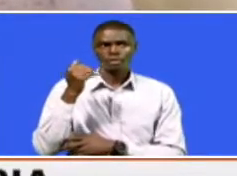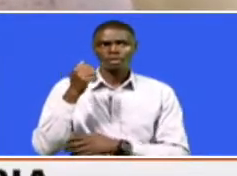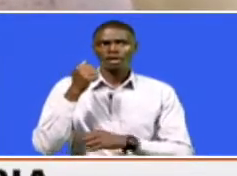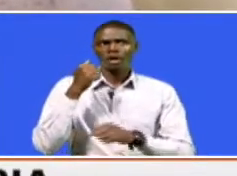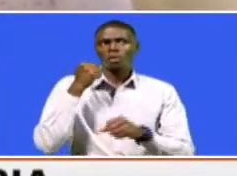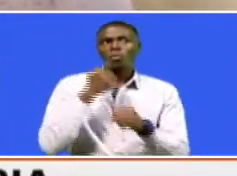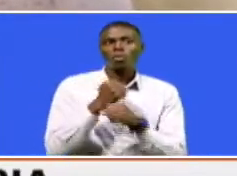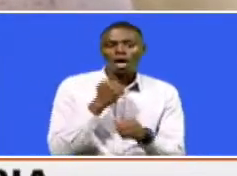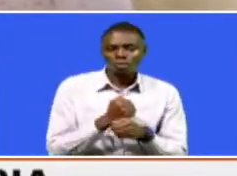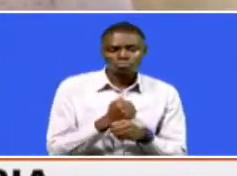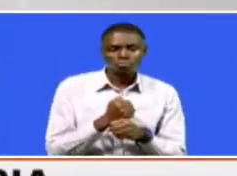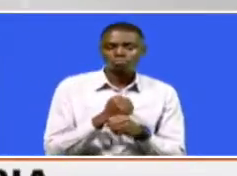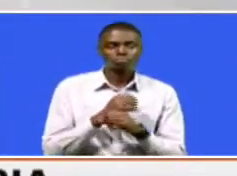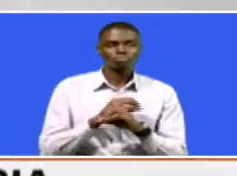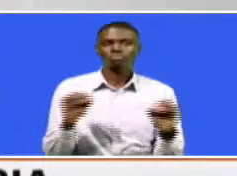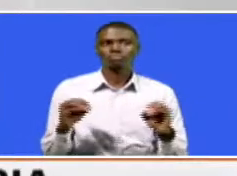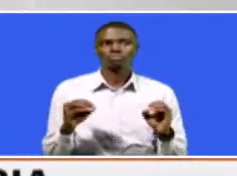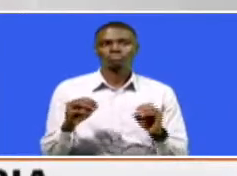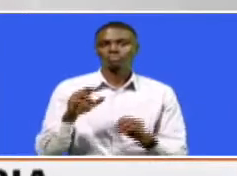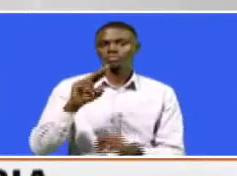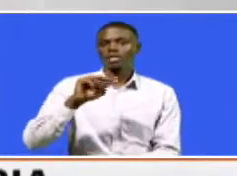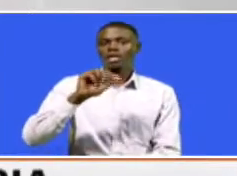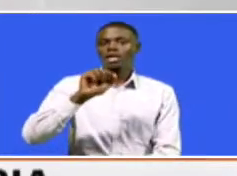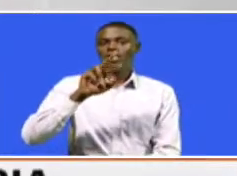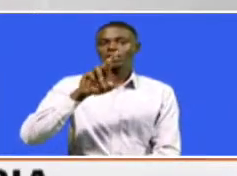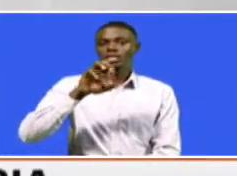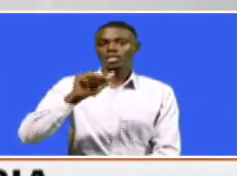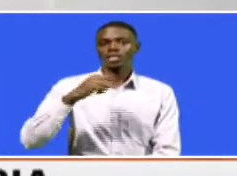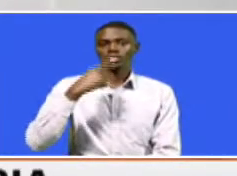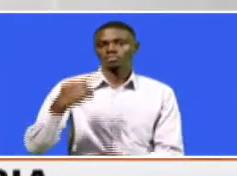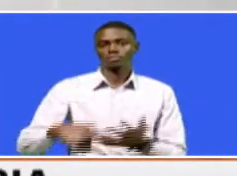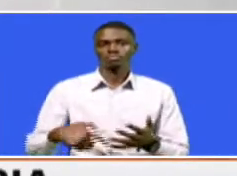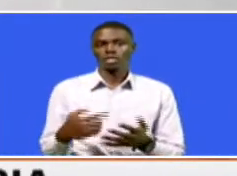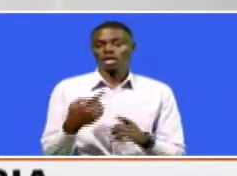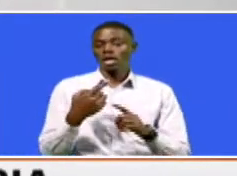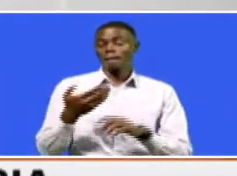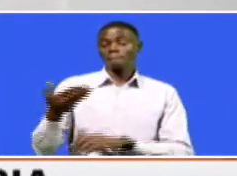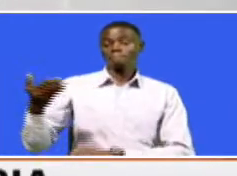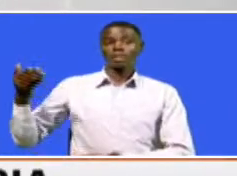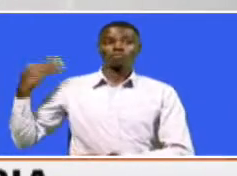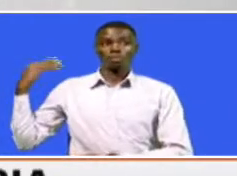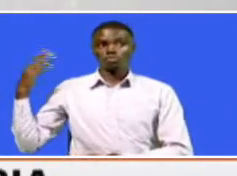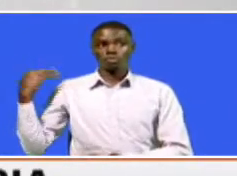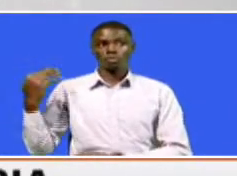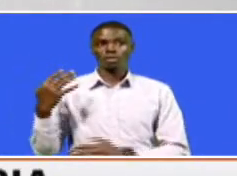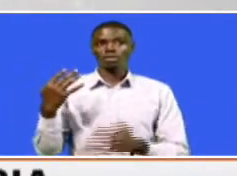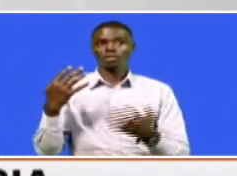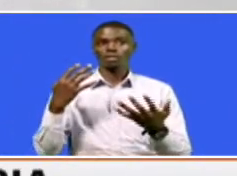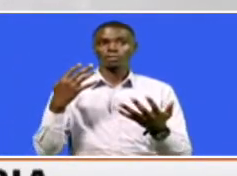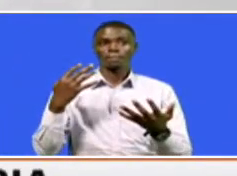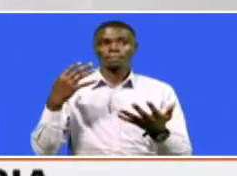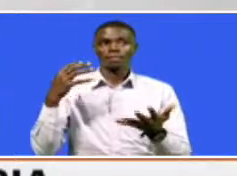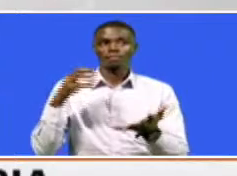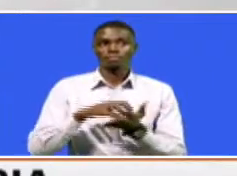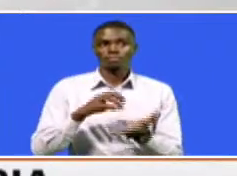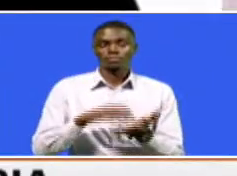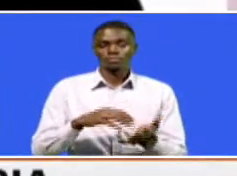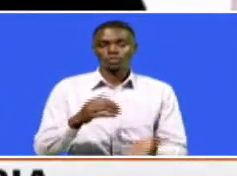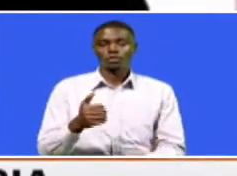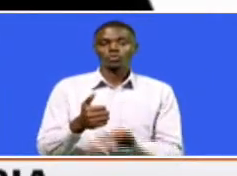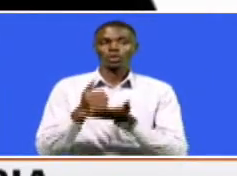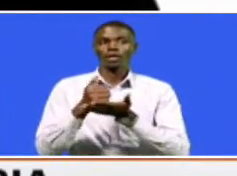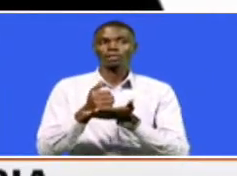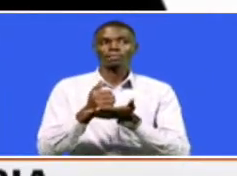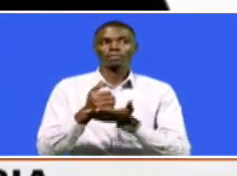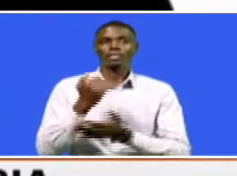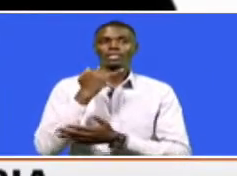they don't provide for themselves. Nerea anasema kwamba kando na hapo awali kuwepo kwa vyanzo mbadala kumsaidia muathiriwa ni